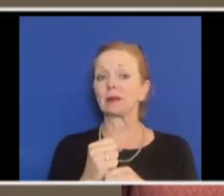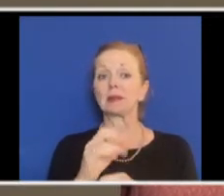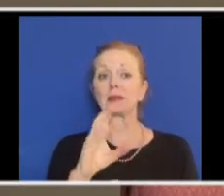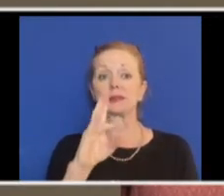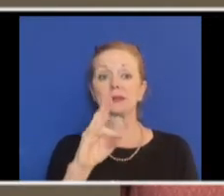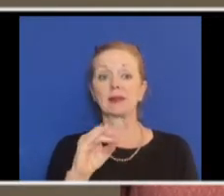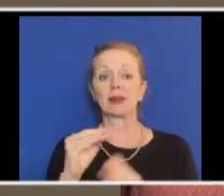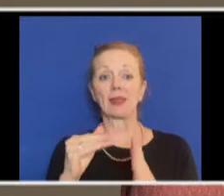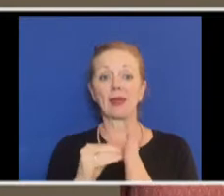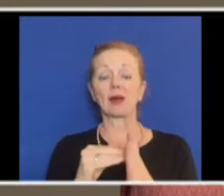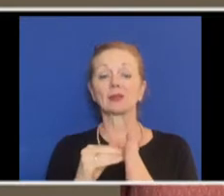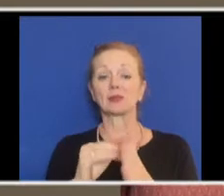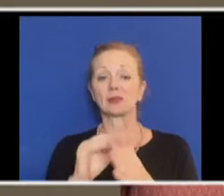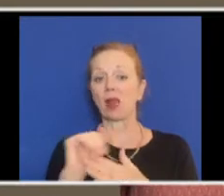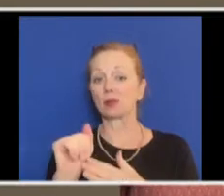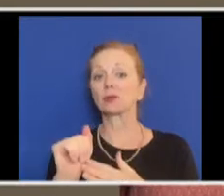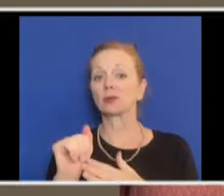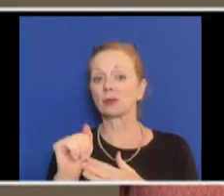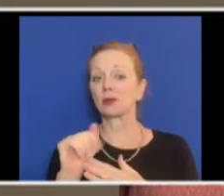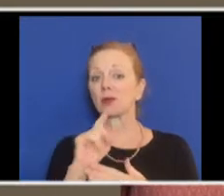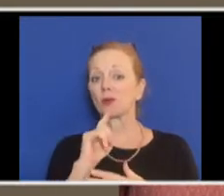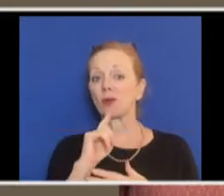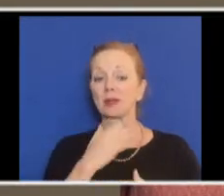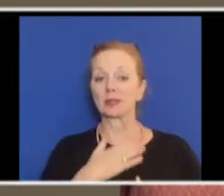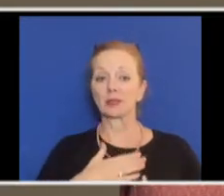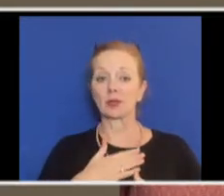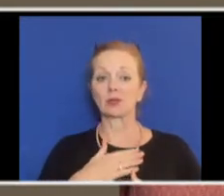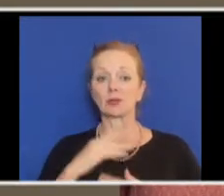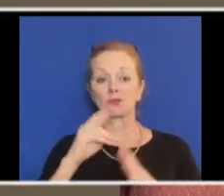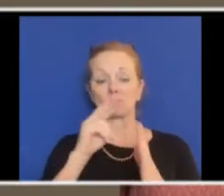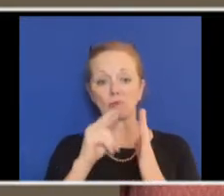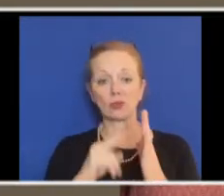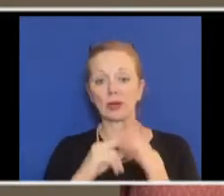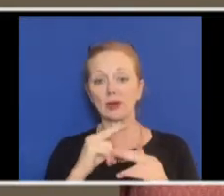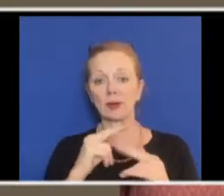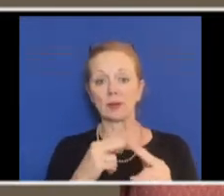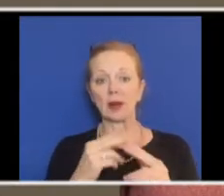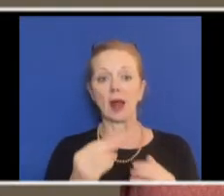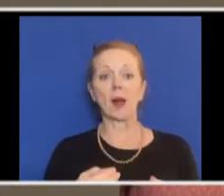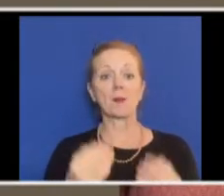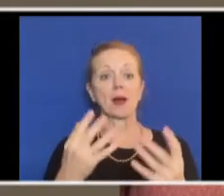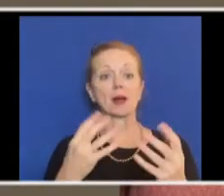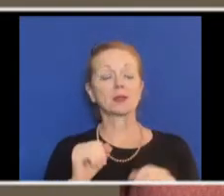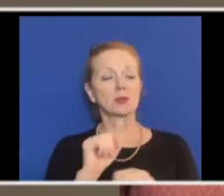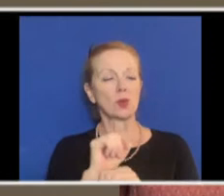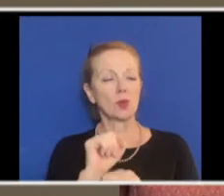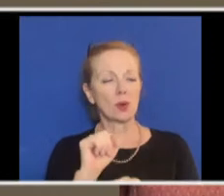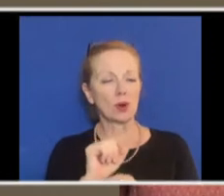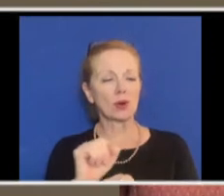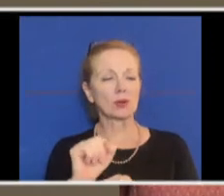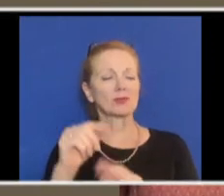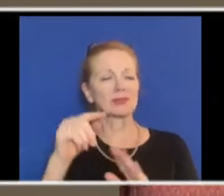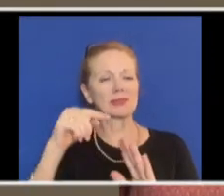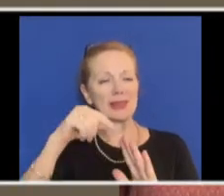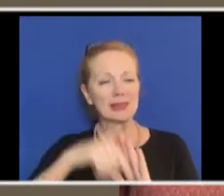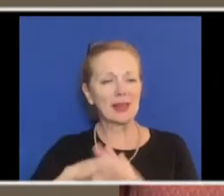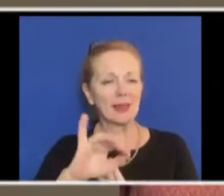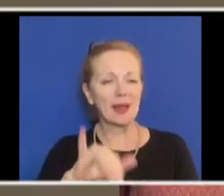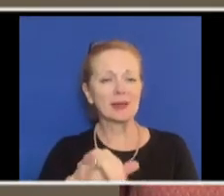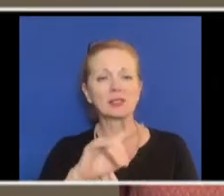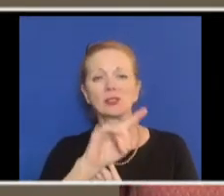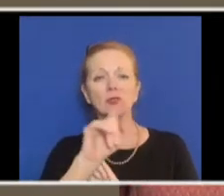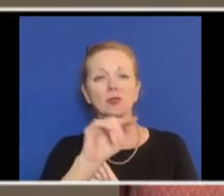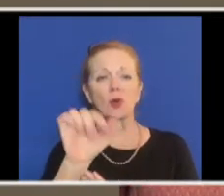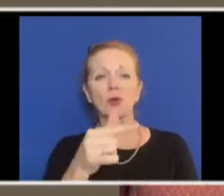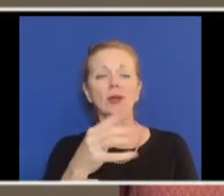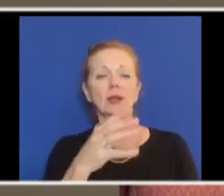dollars uh I really enjoyed reading about how much work that has gone into this and zoning committee